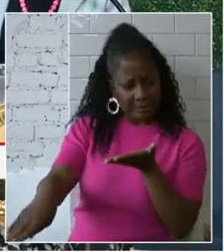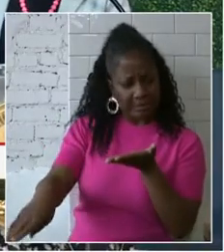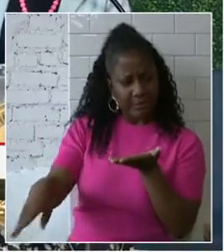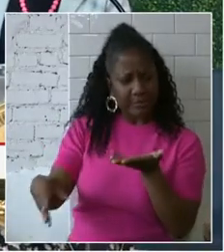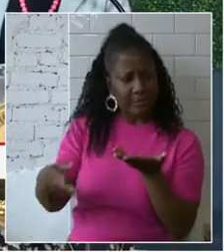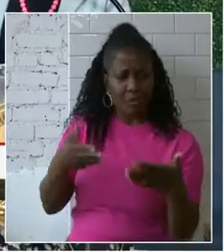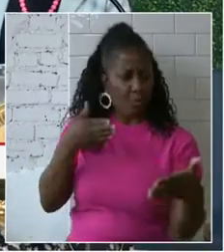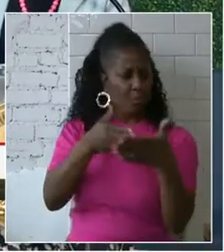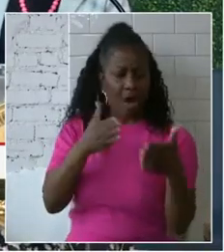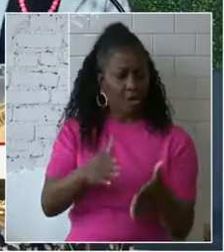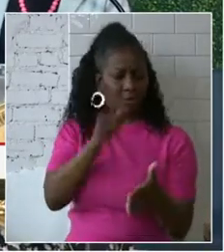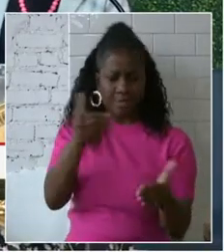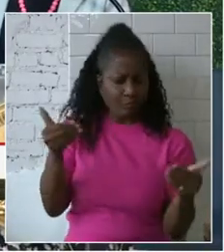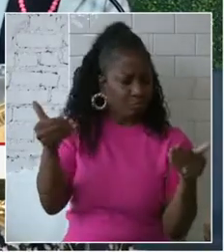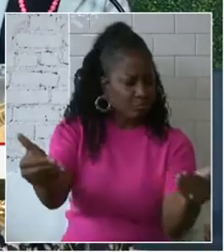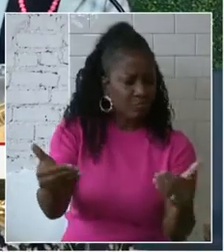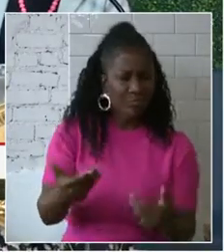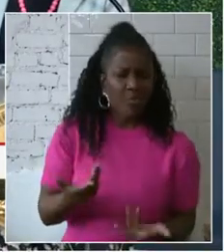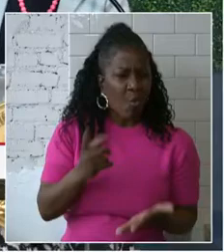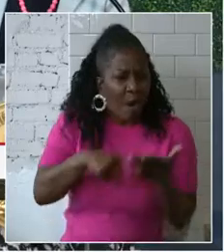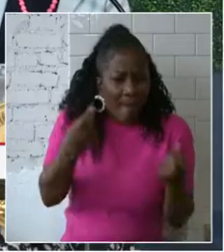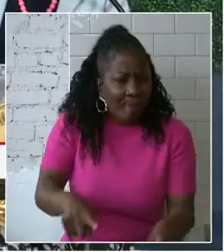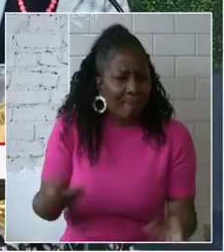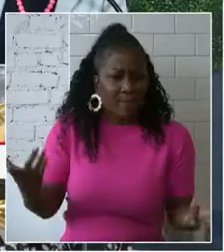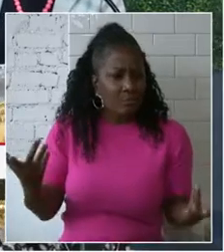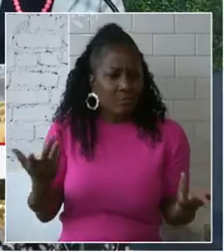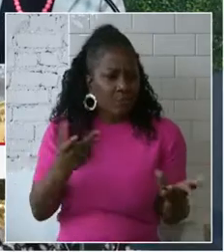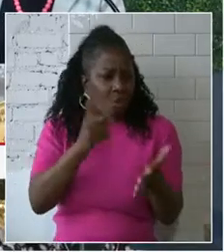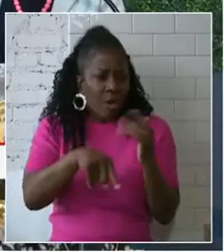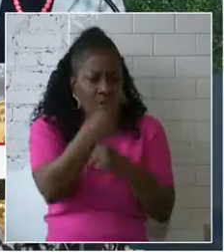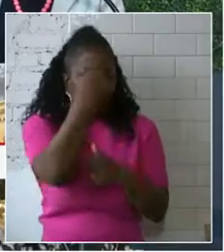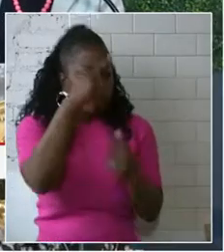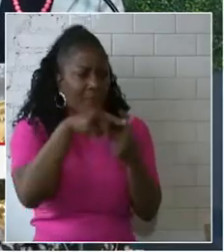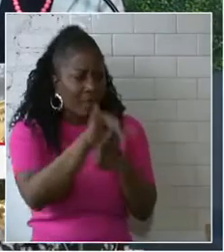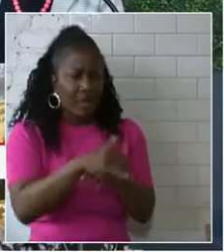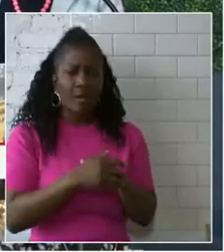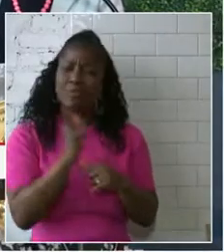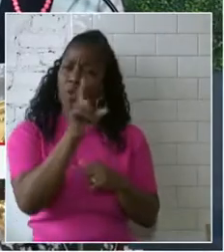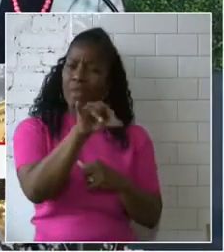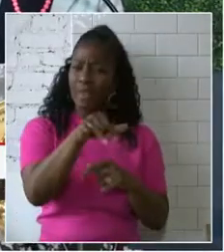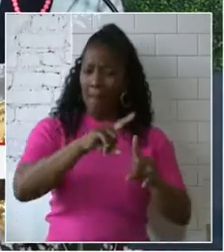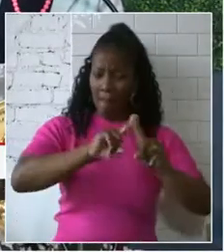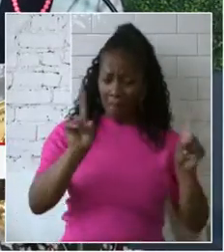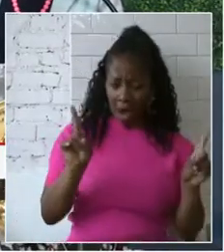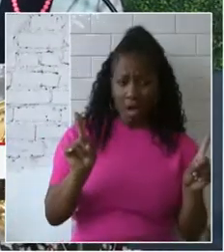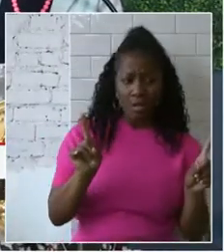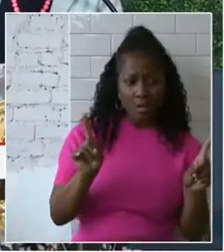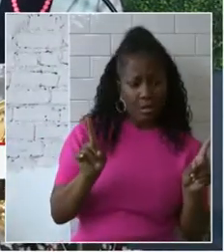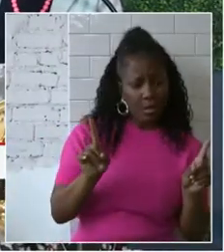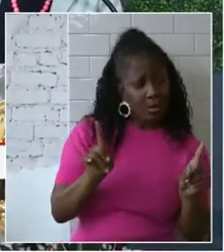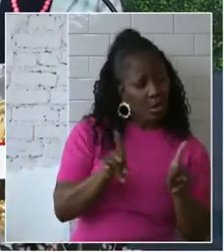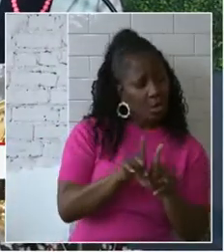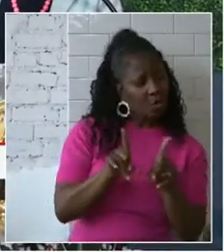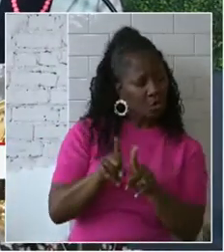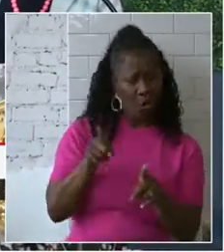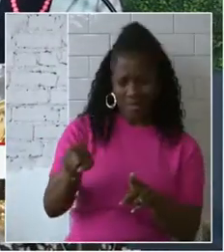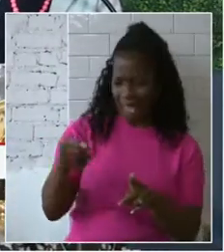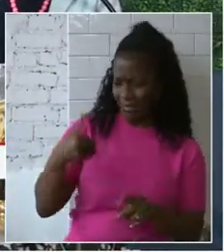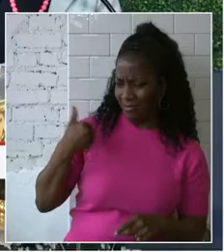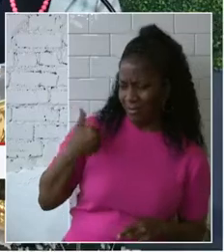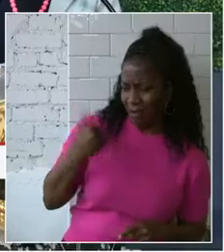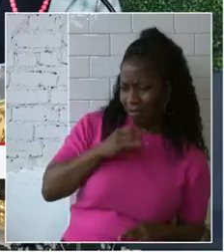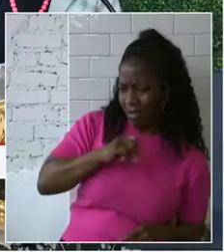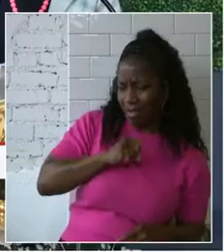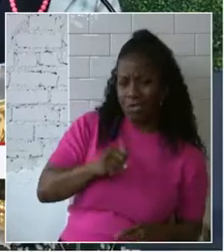not move forward with the charges. What do you make of that? What it says, not only with that, but the fact that so young of an age group were